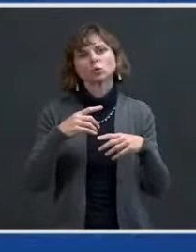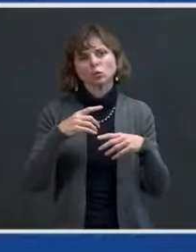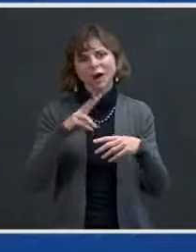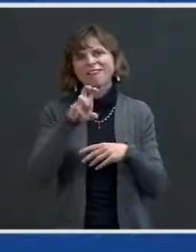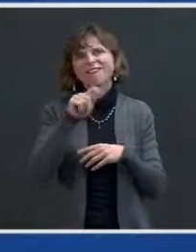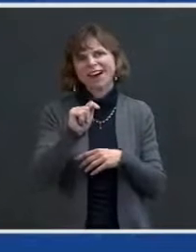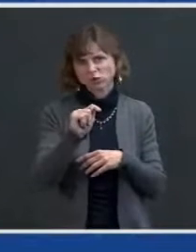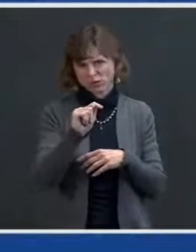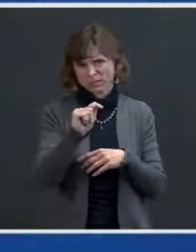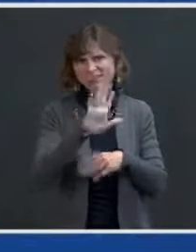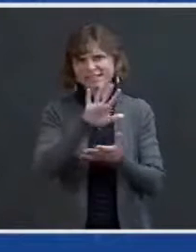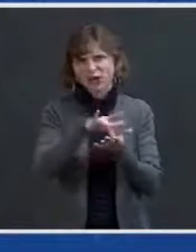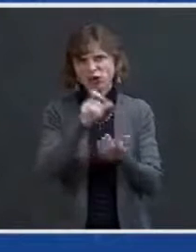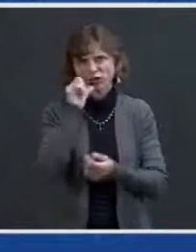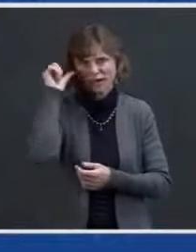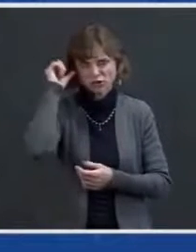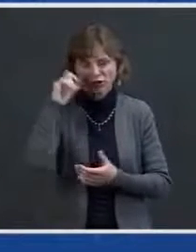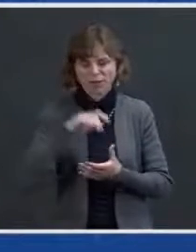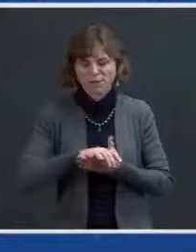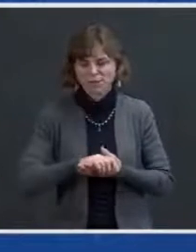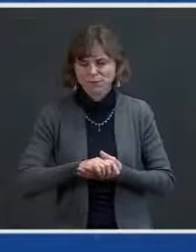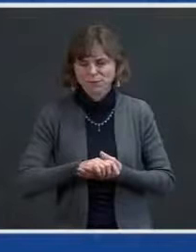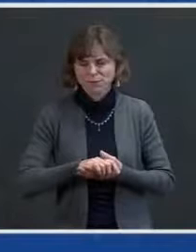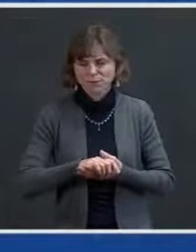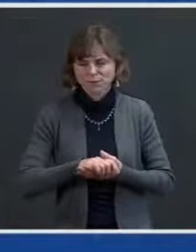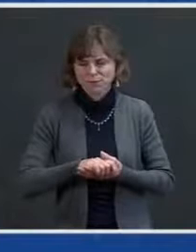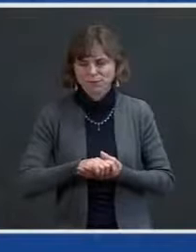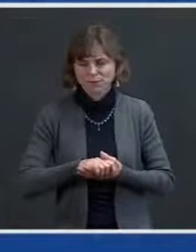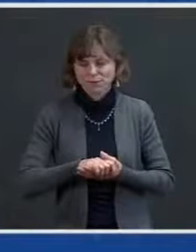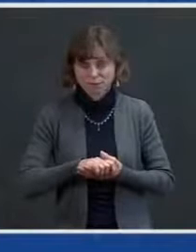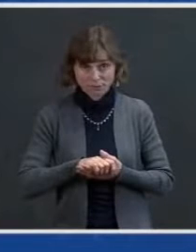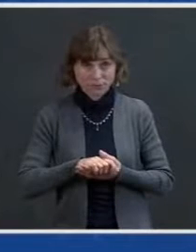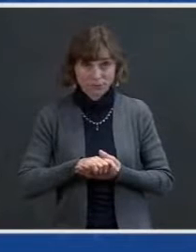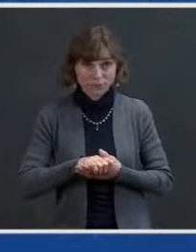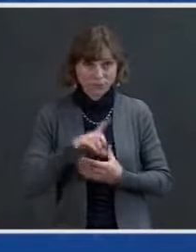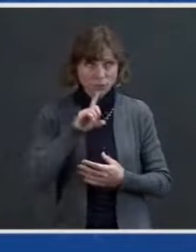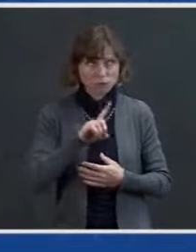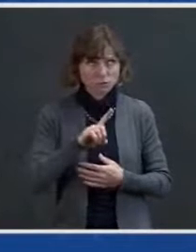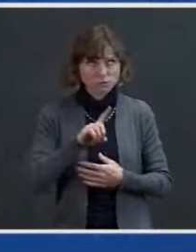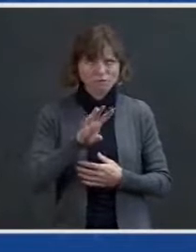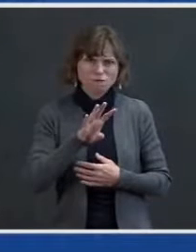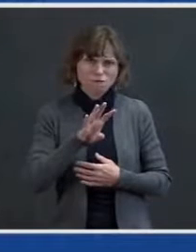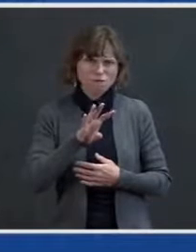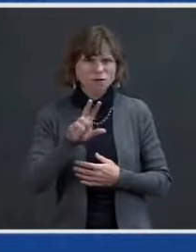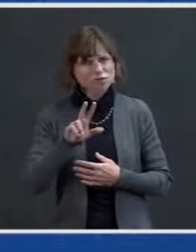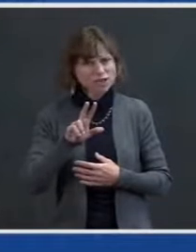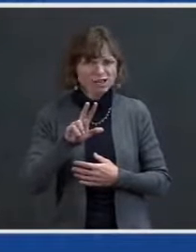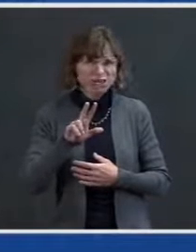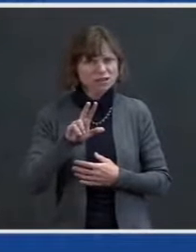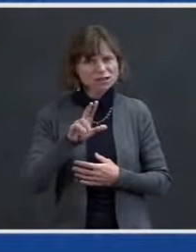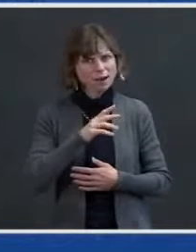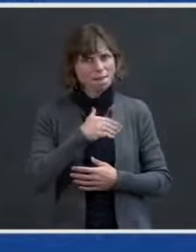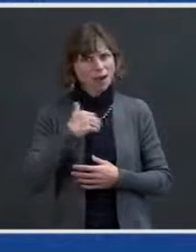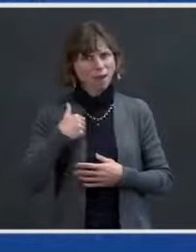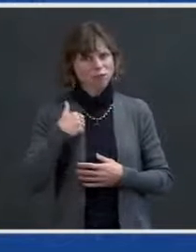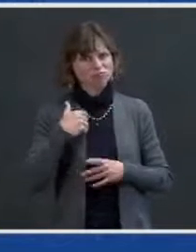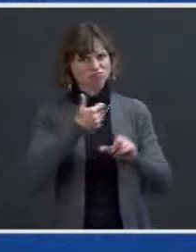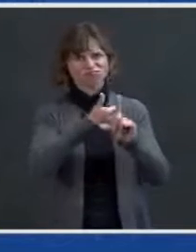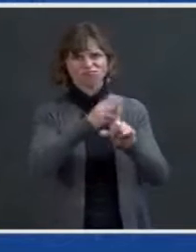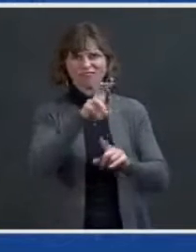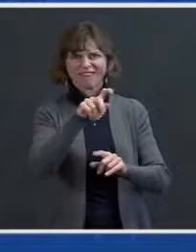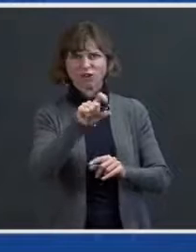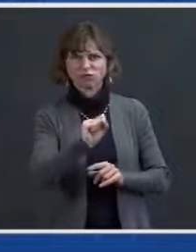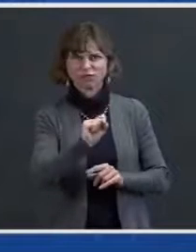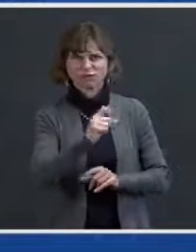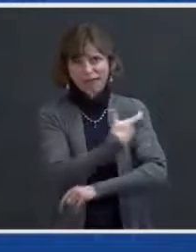outreach, and there were three members of the veterans community